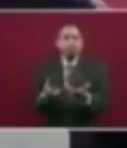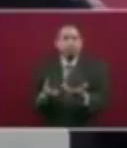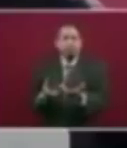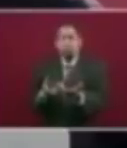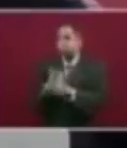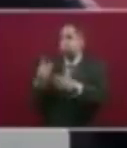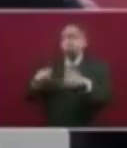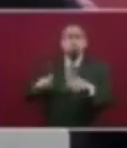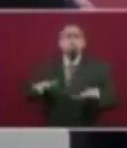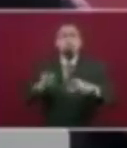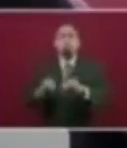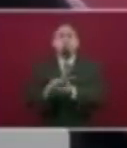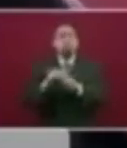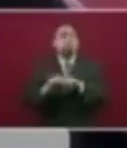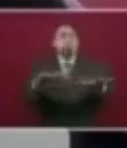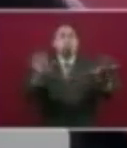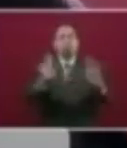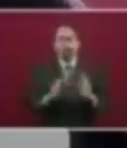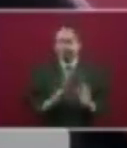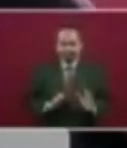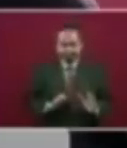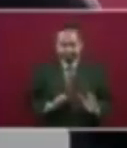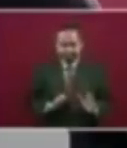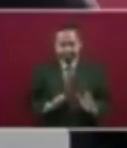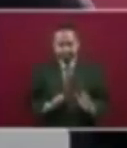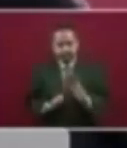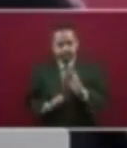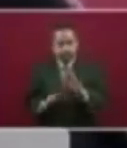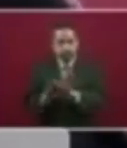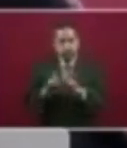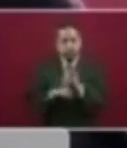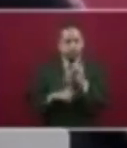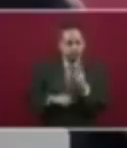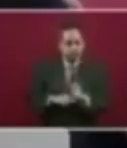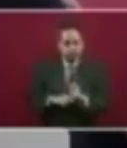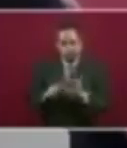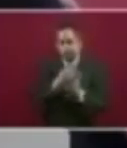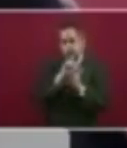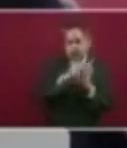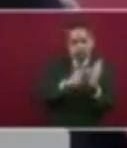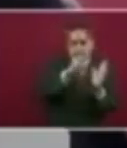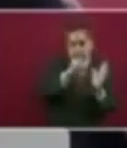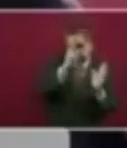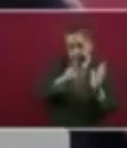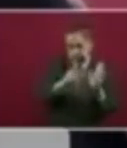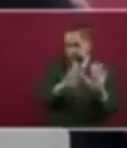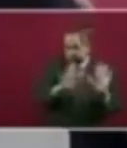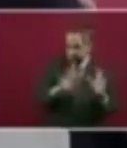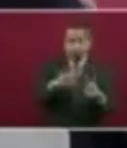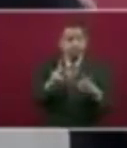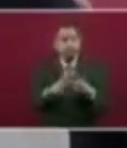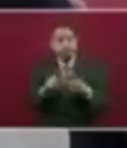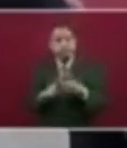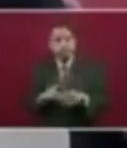libre paso. So he says that you don't want them to have free pass. Cuestiones legales. And nothing about